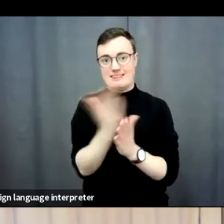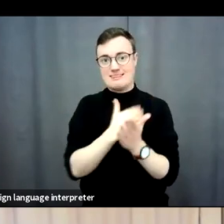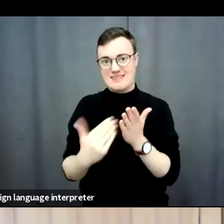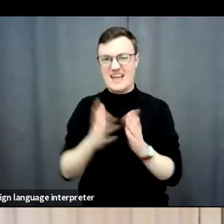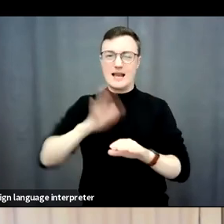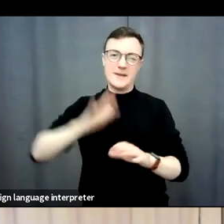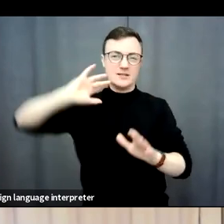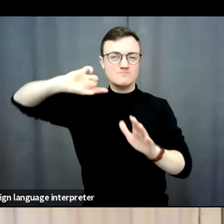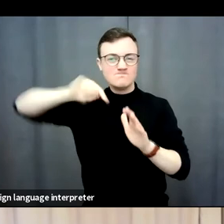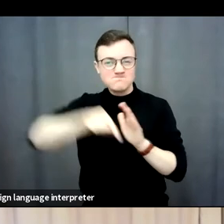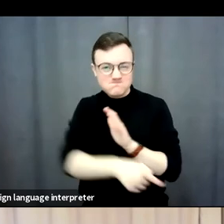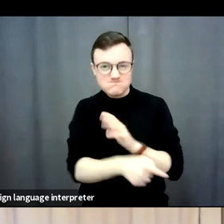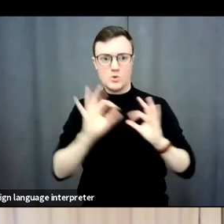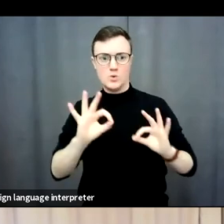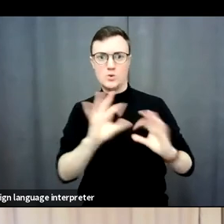is going deeply on it, how to